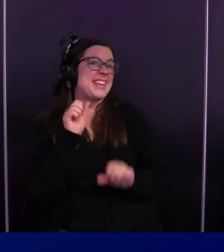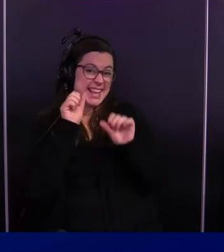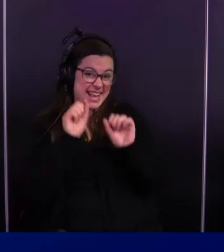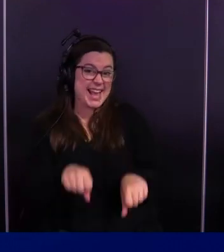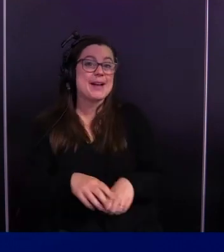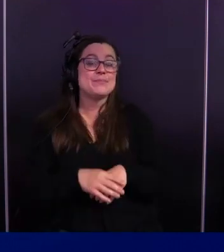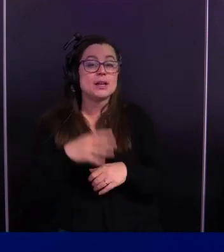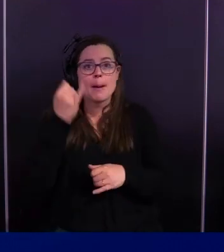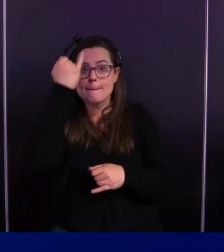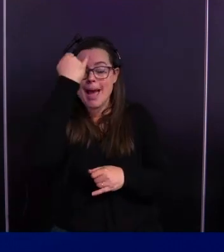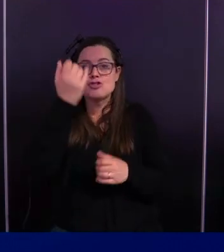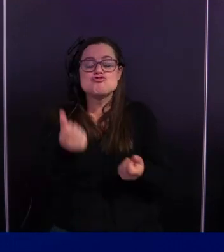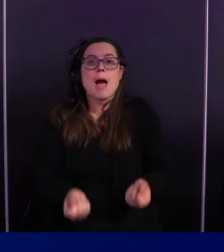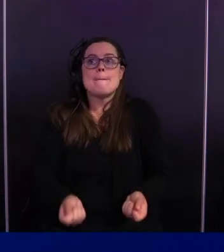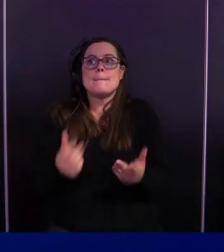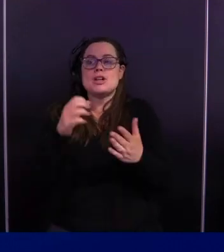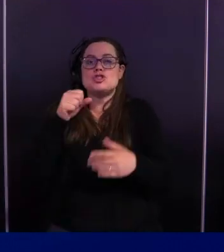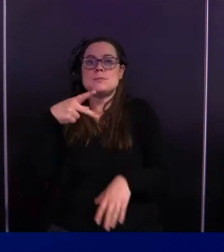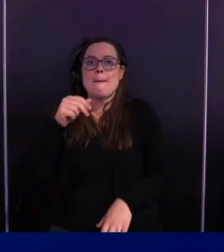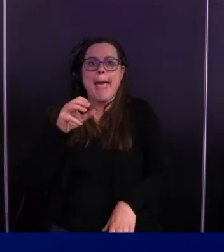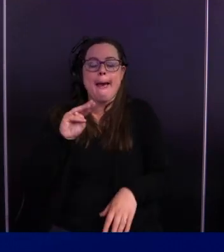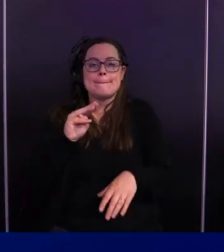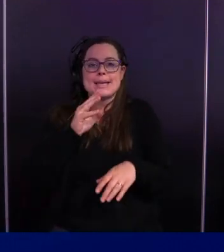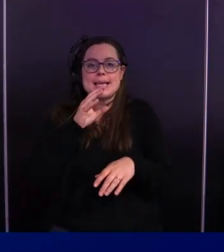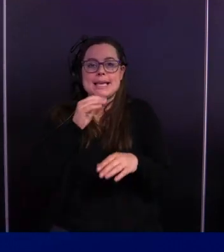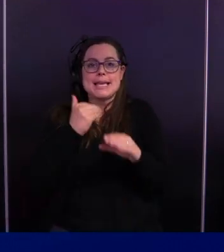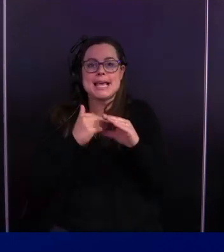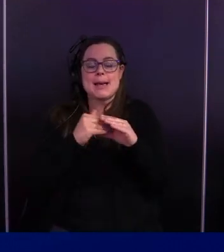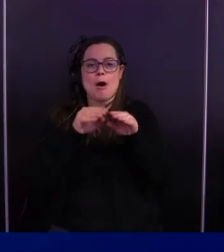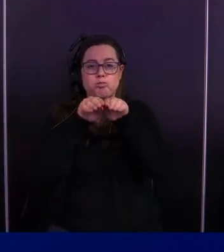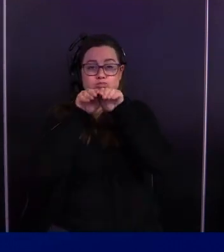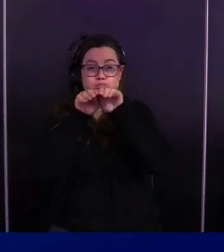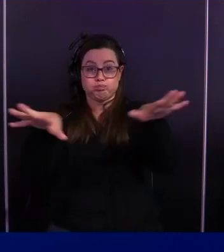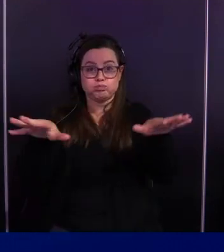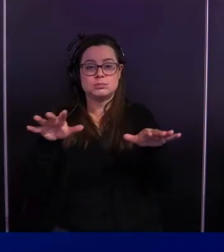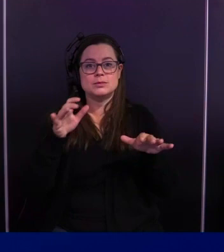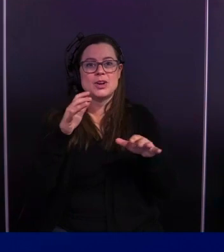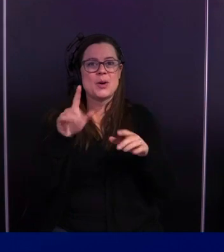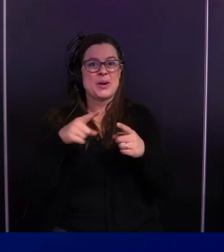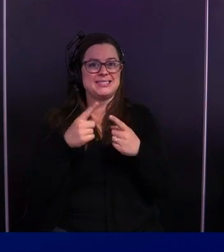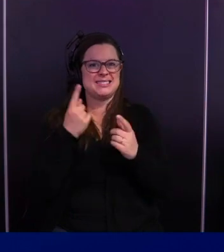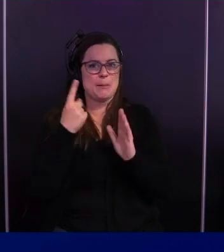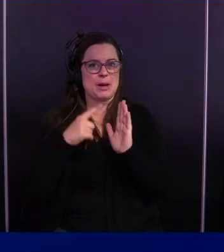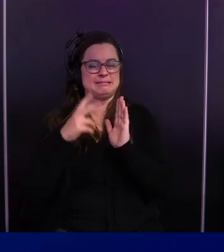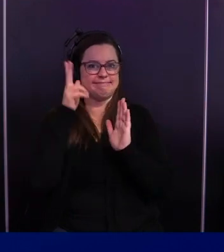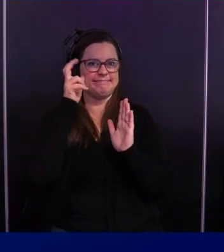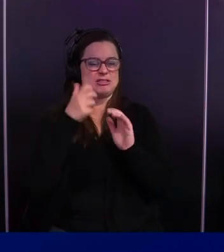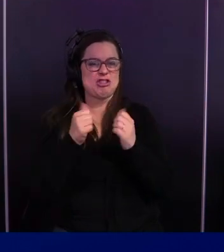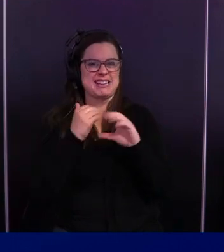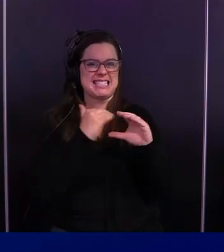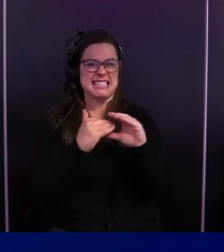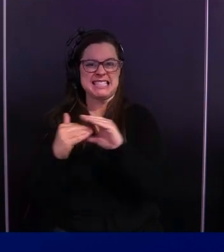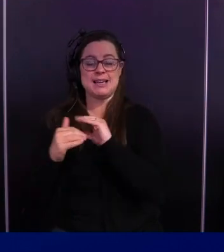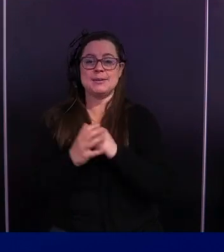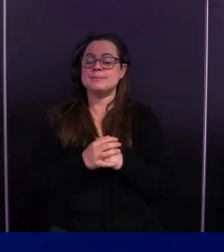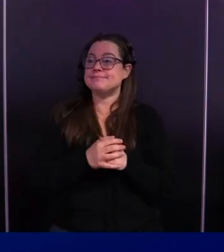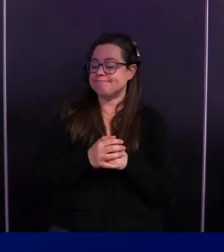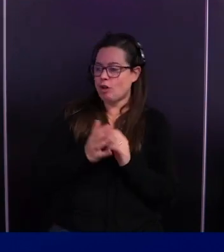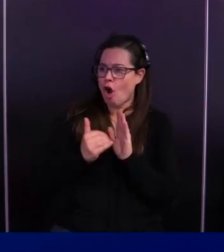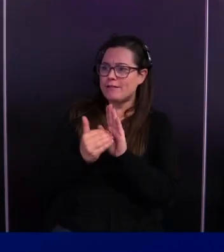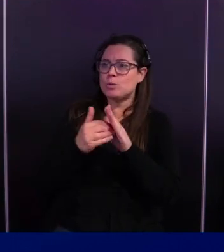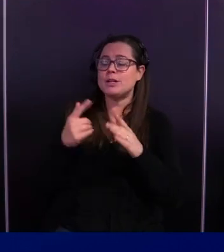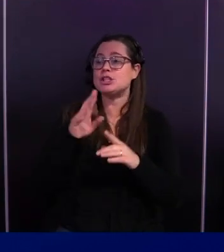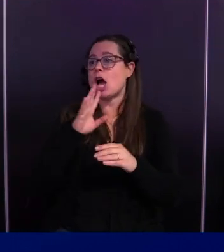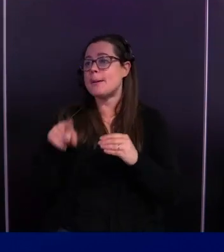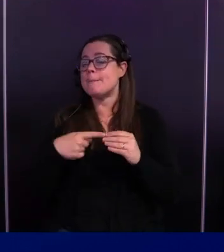you imagine the quantity of spam emails that get sent if someone's trying to send spam. Right. And we talk frequently about, the